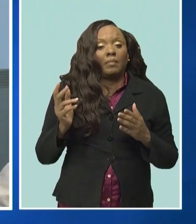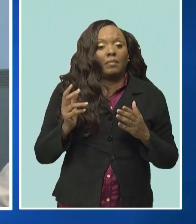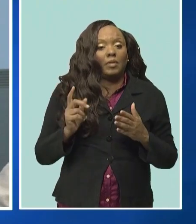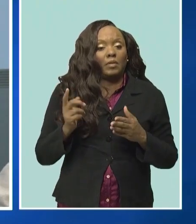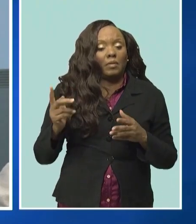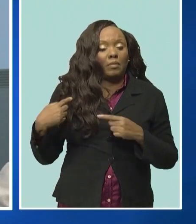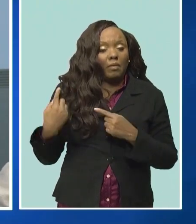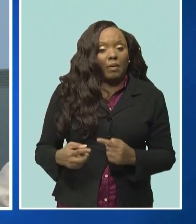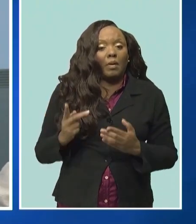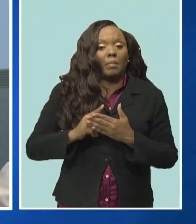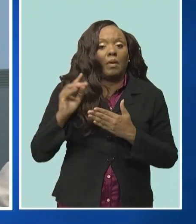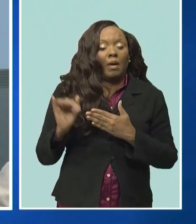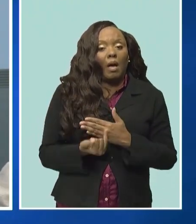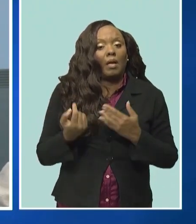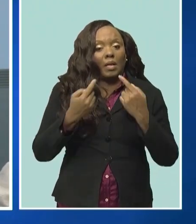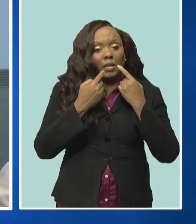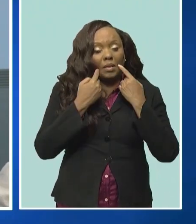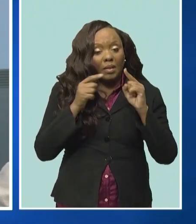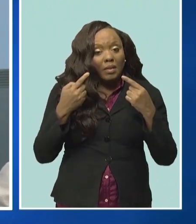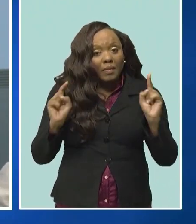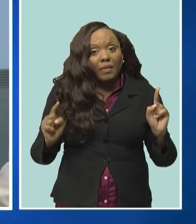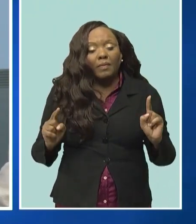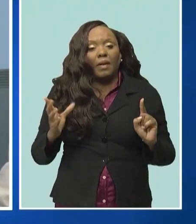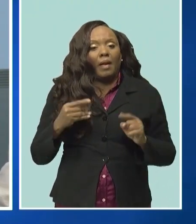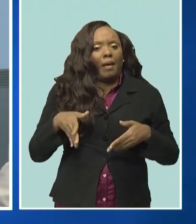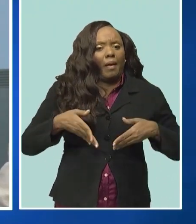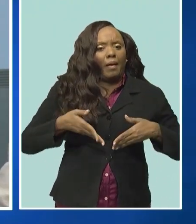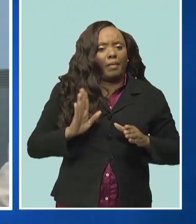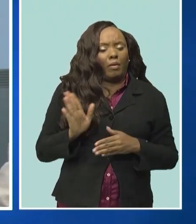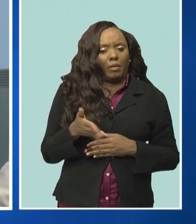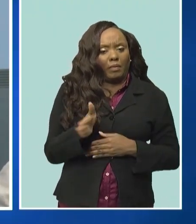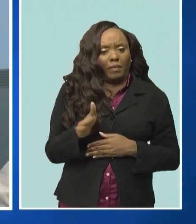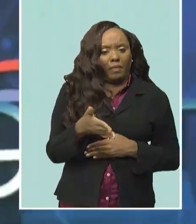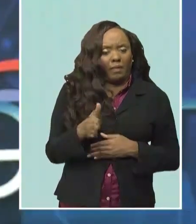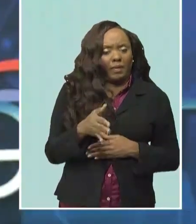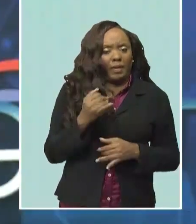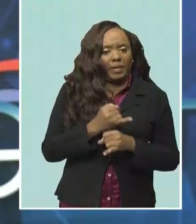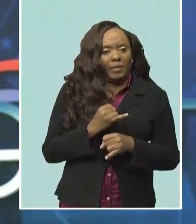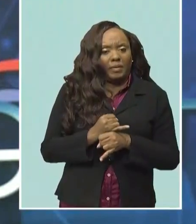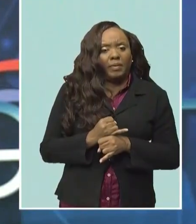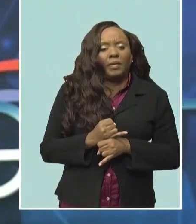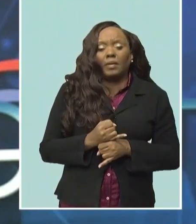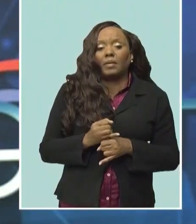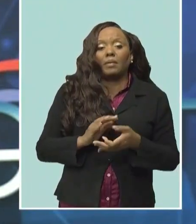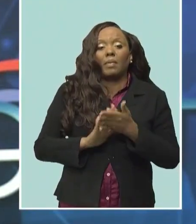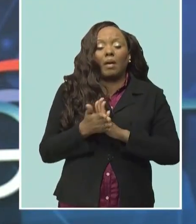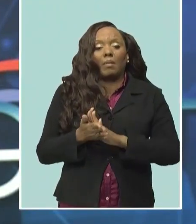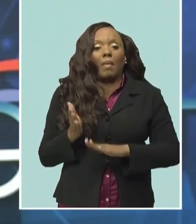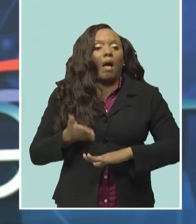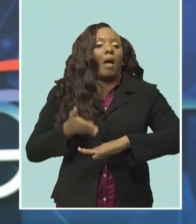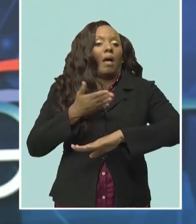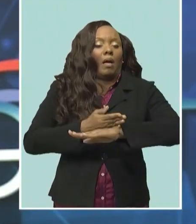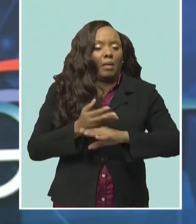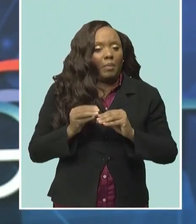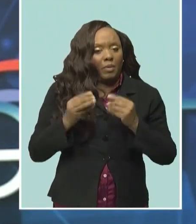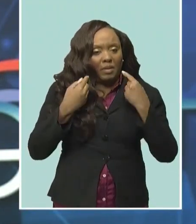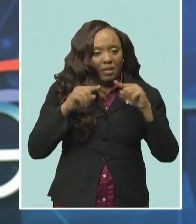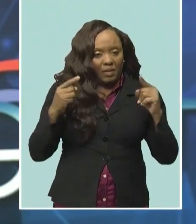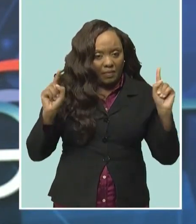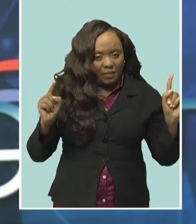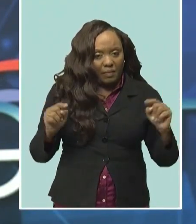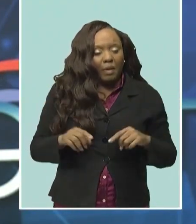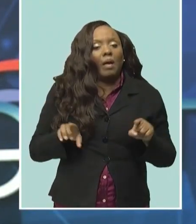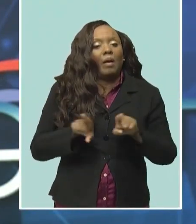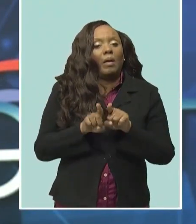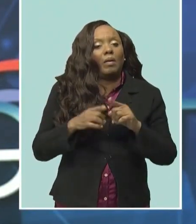industry to be sustainable and to bring rewards. Minister Ford also called for industry stakeholders